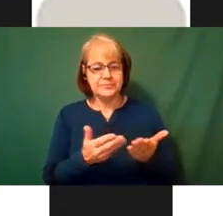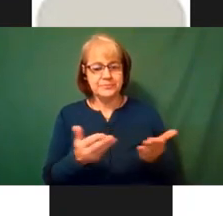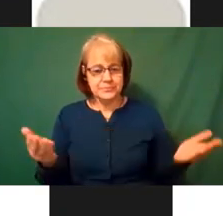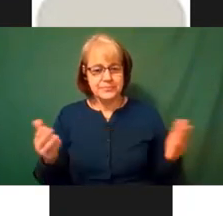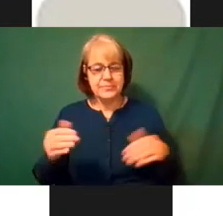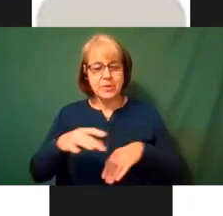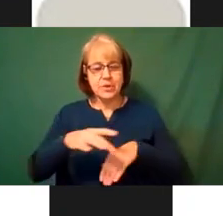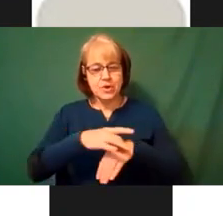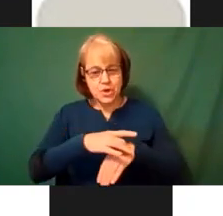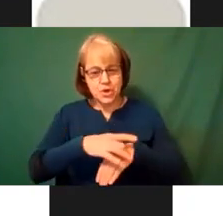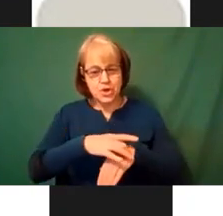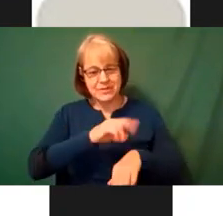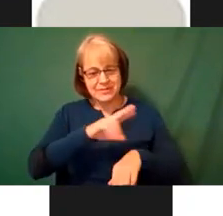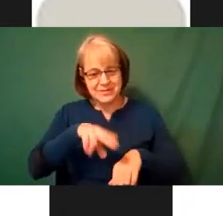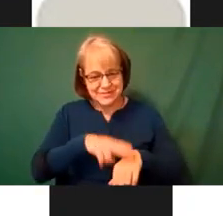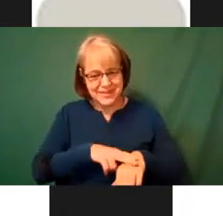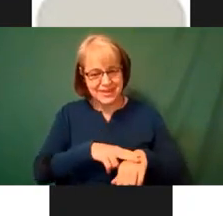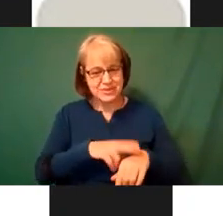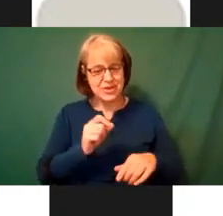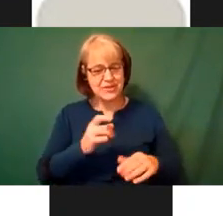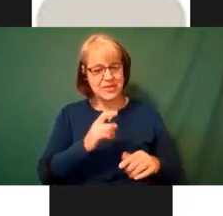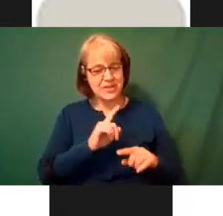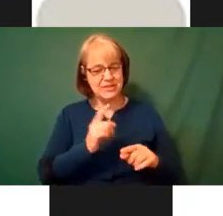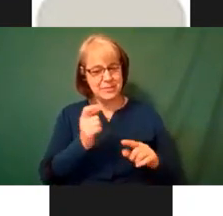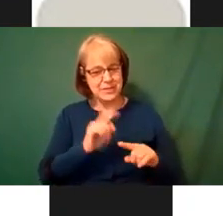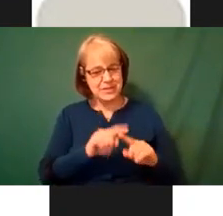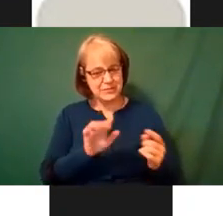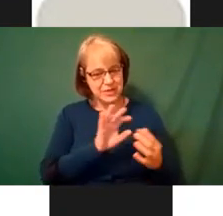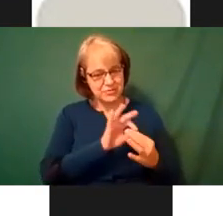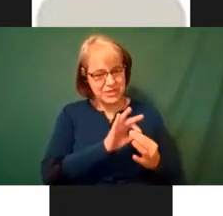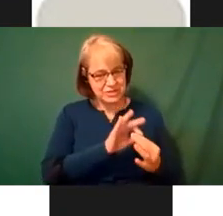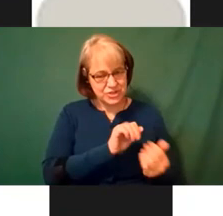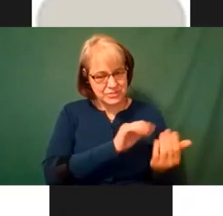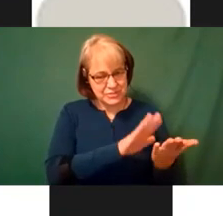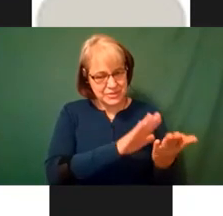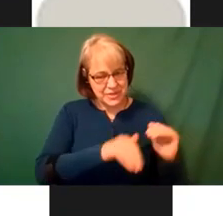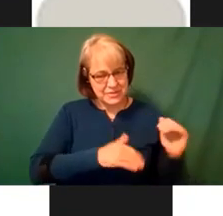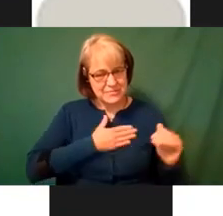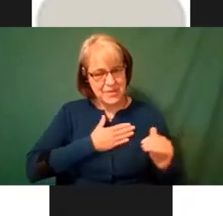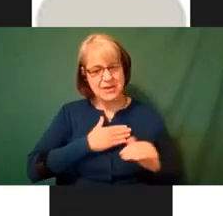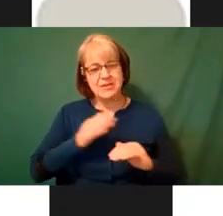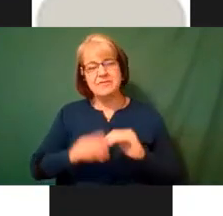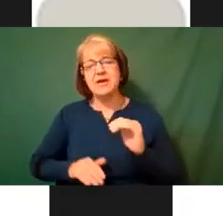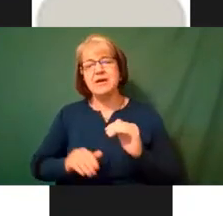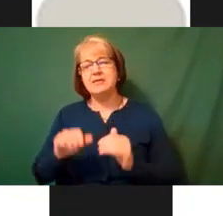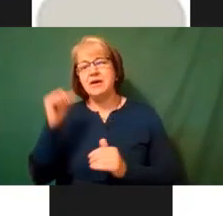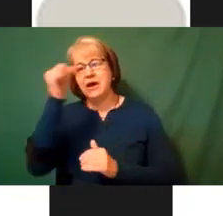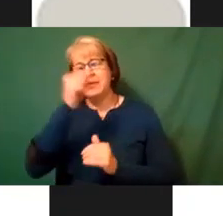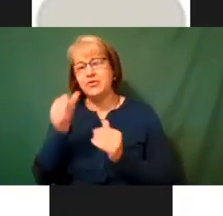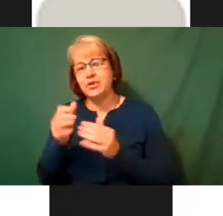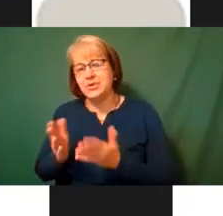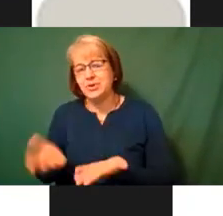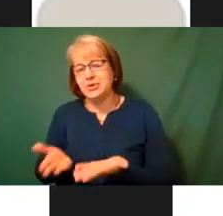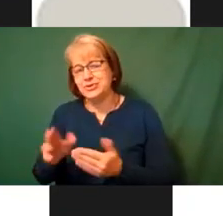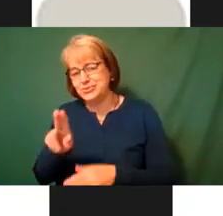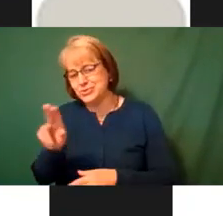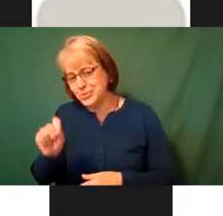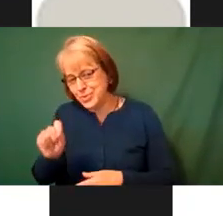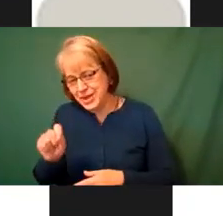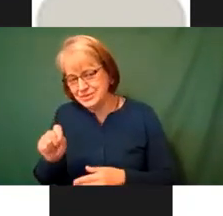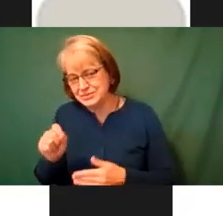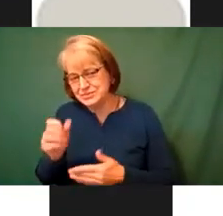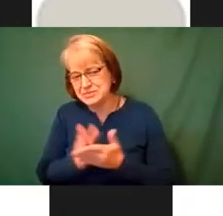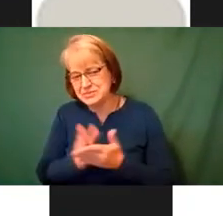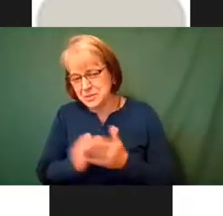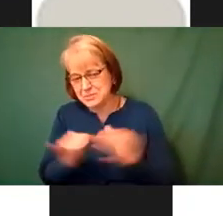is in some ways different to the connection with African Americans in this country, but also in some ways similar. I